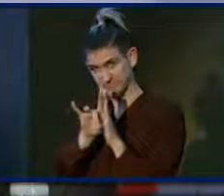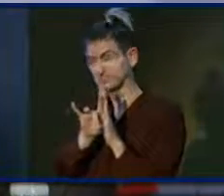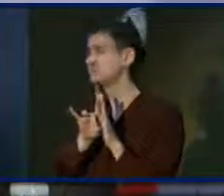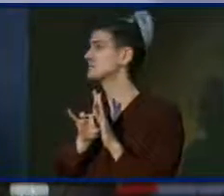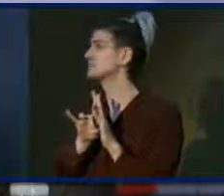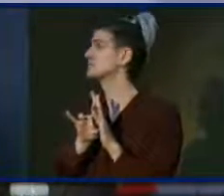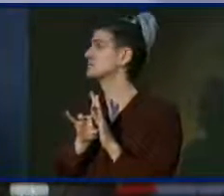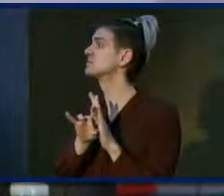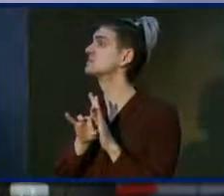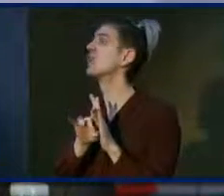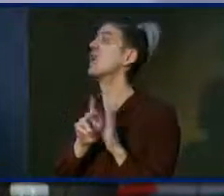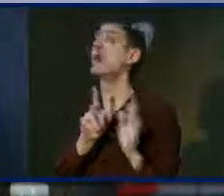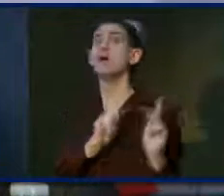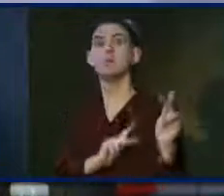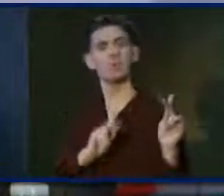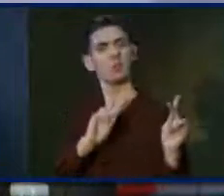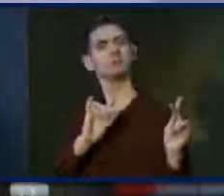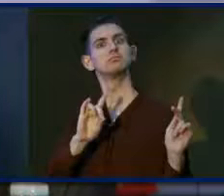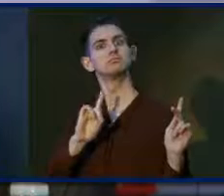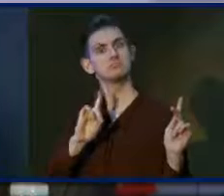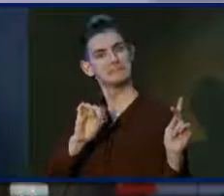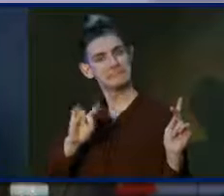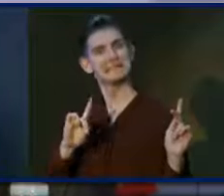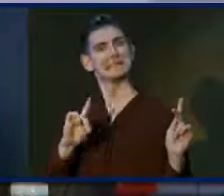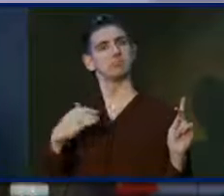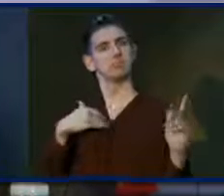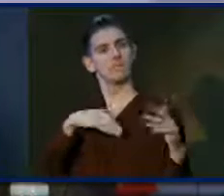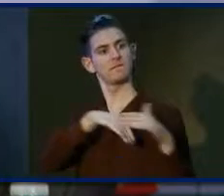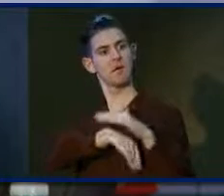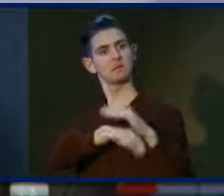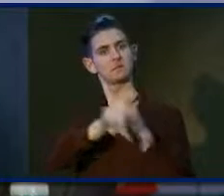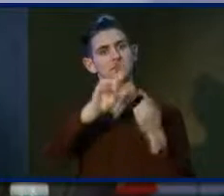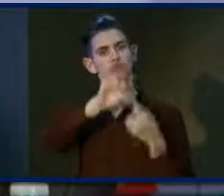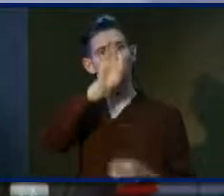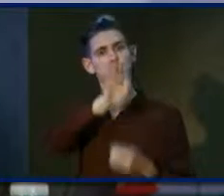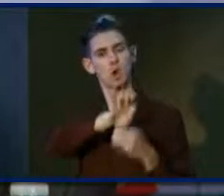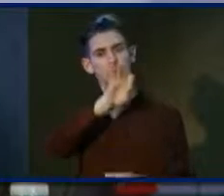had access, easy access,